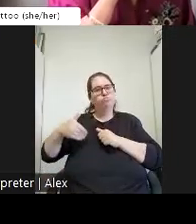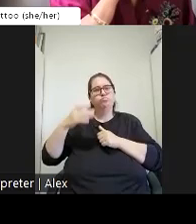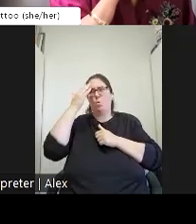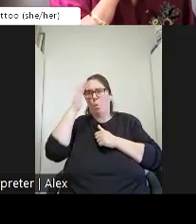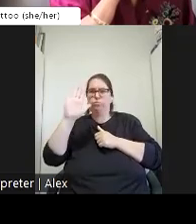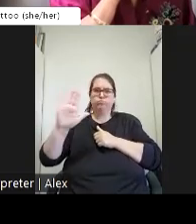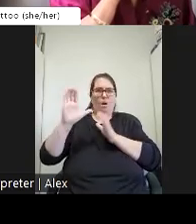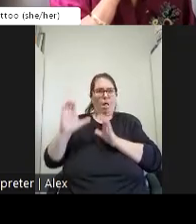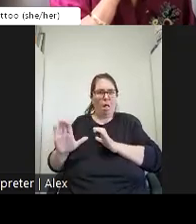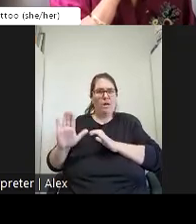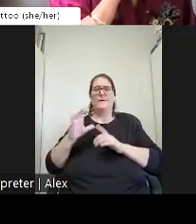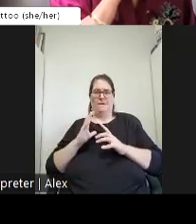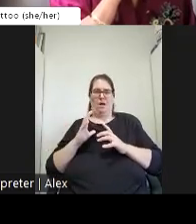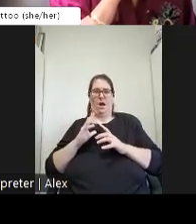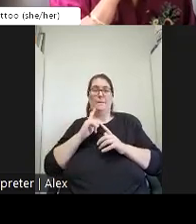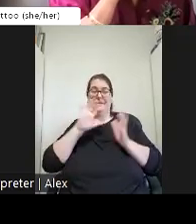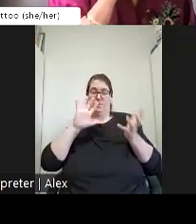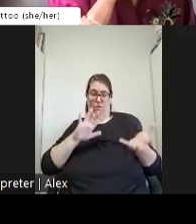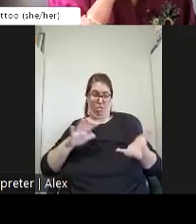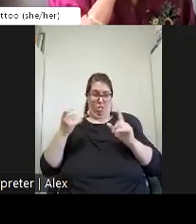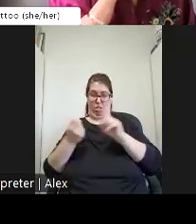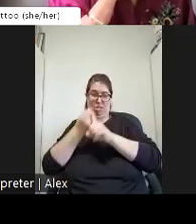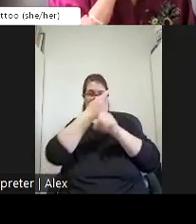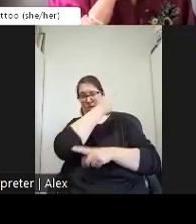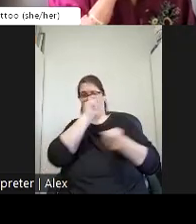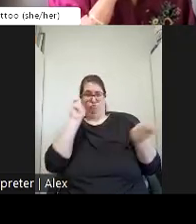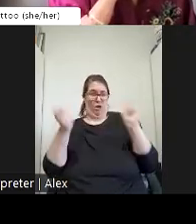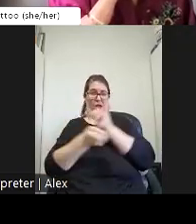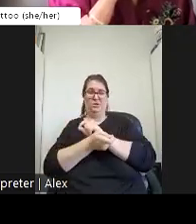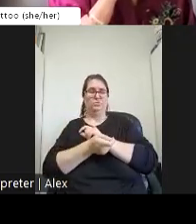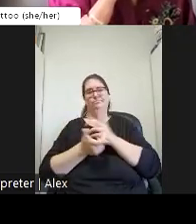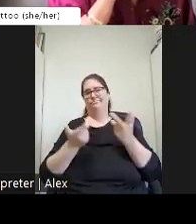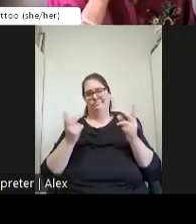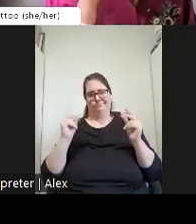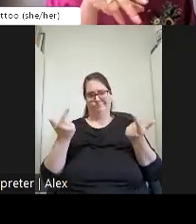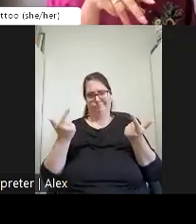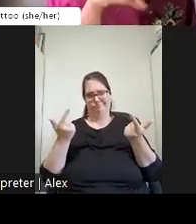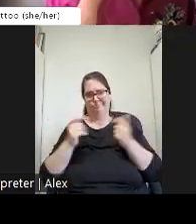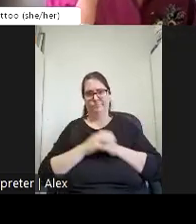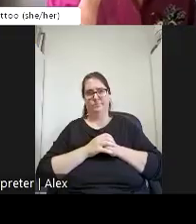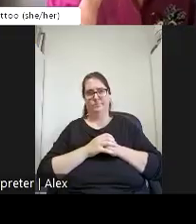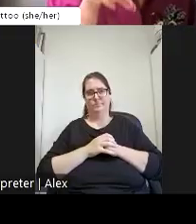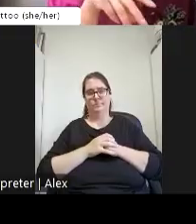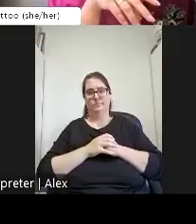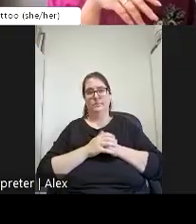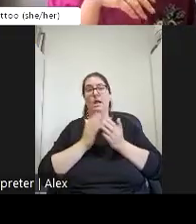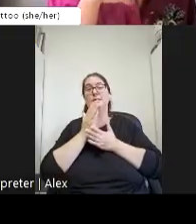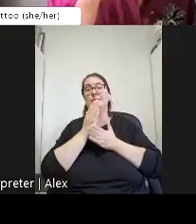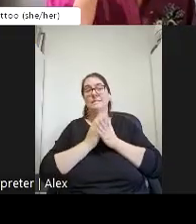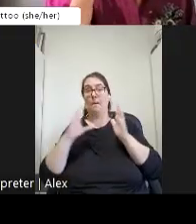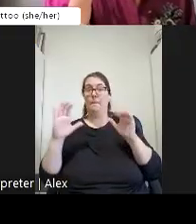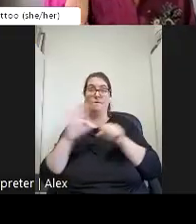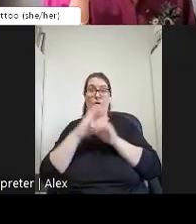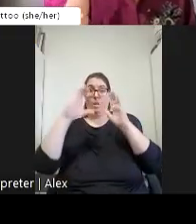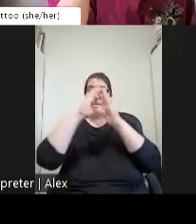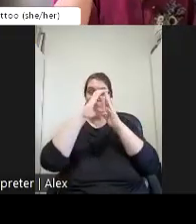plans that it's producing, it's not necessarily going to do the same thing. In terms of skipping some portions of